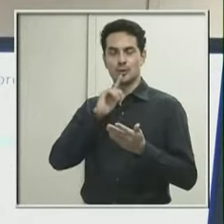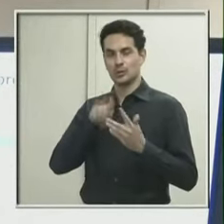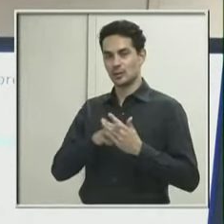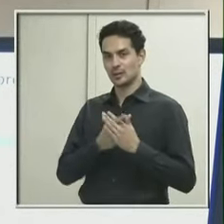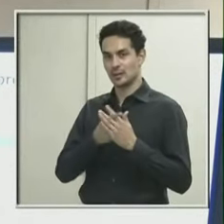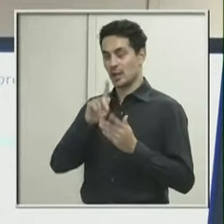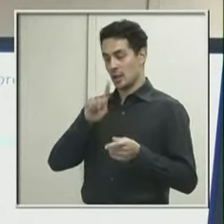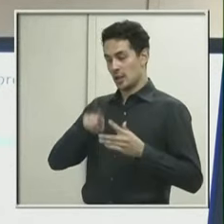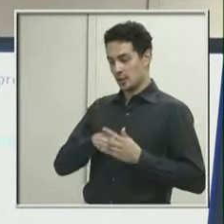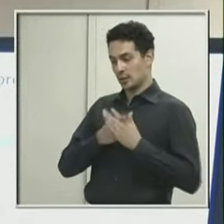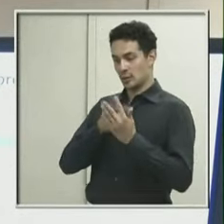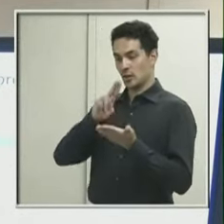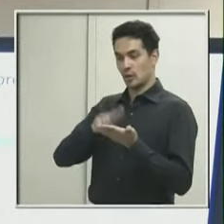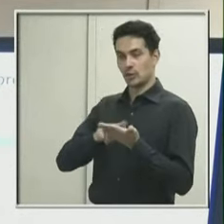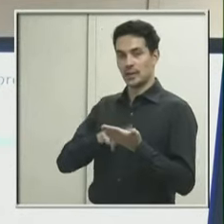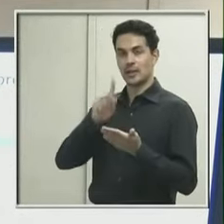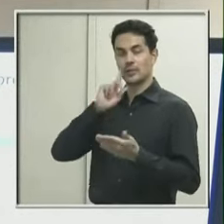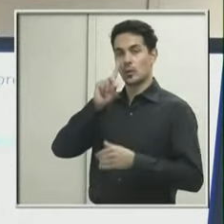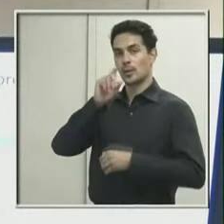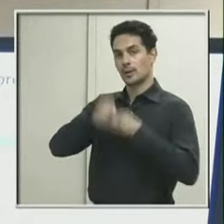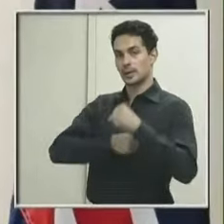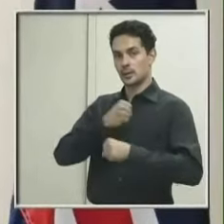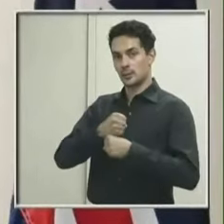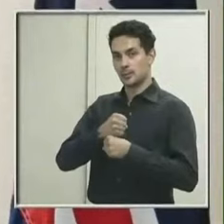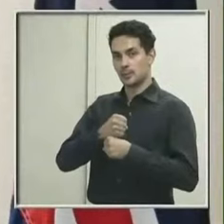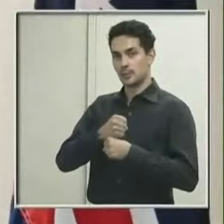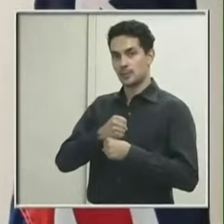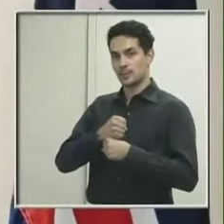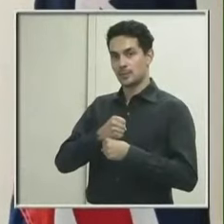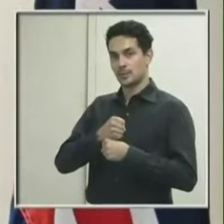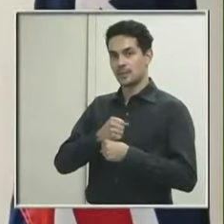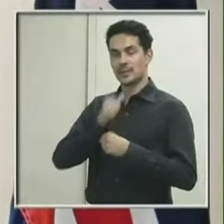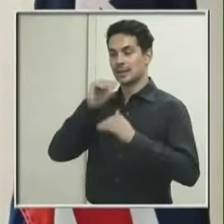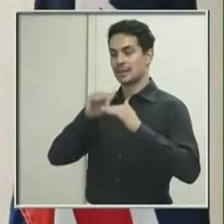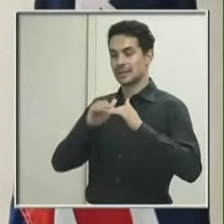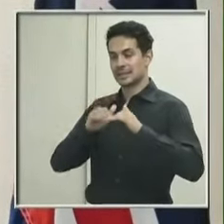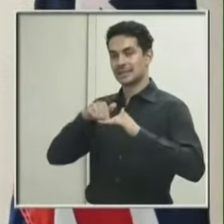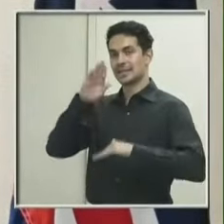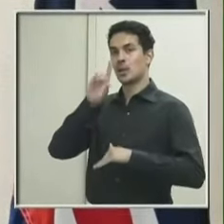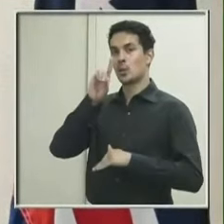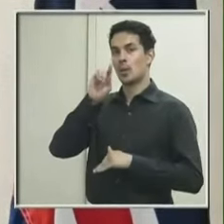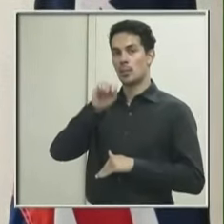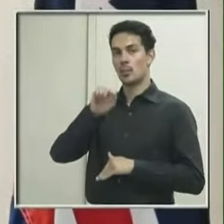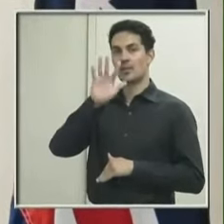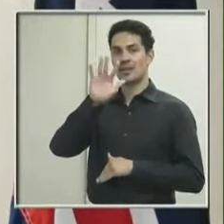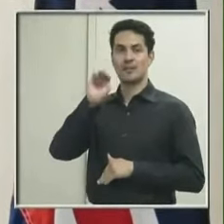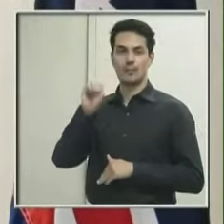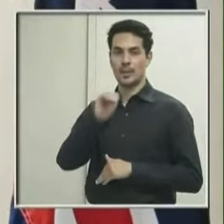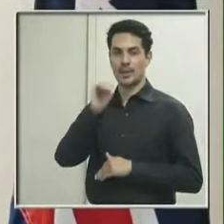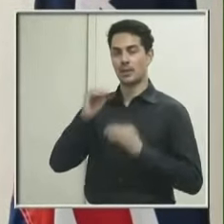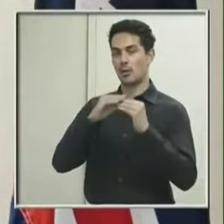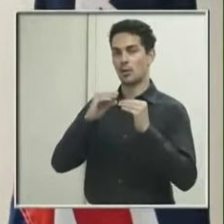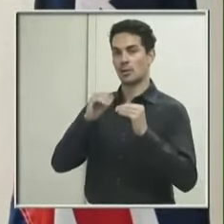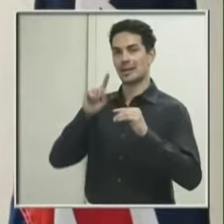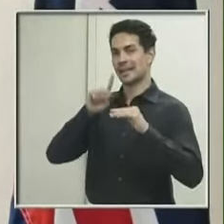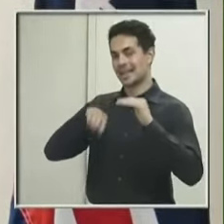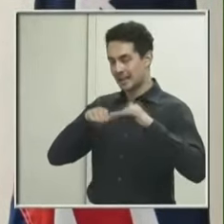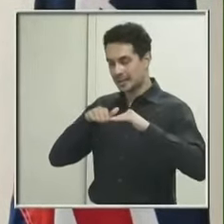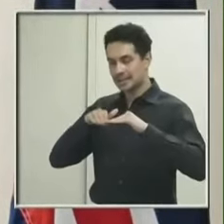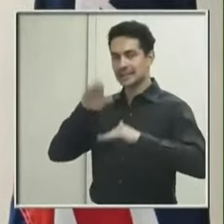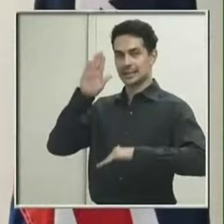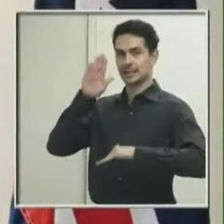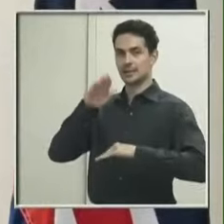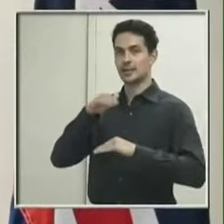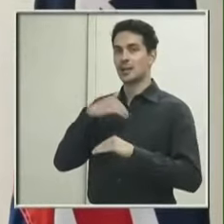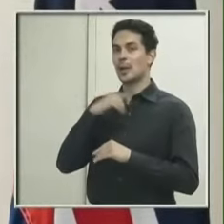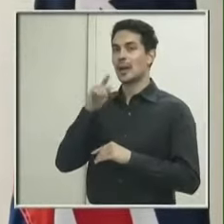was for a year, and the not-to-exceed amount was $1.5 million. We are a